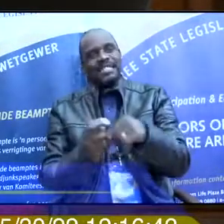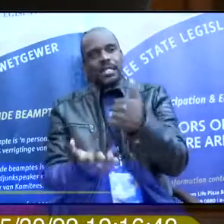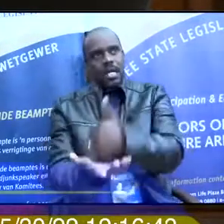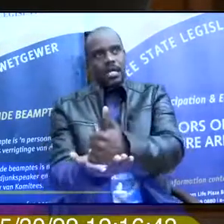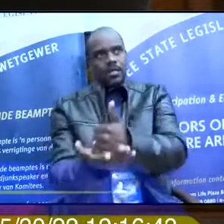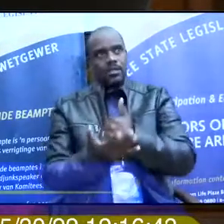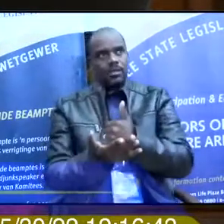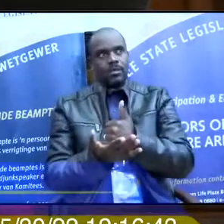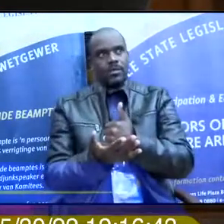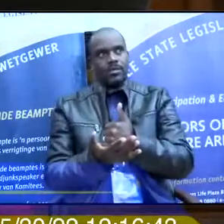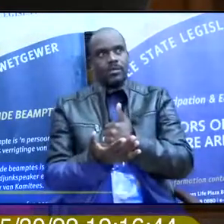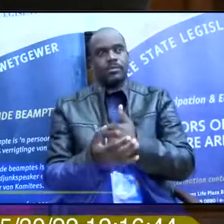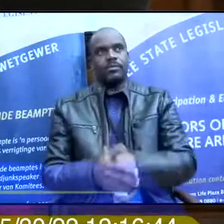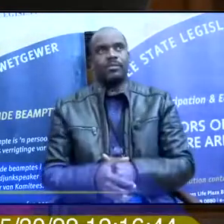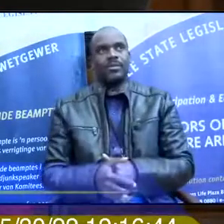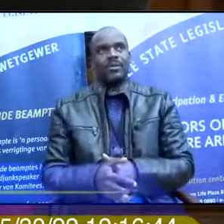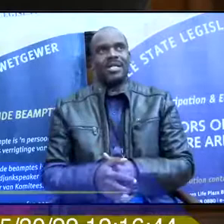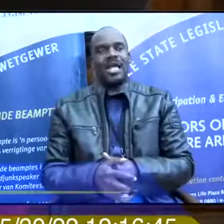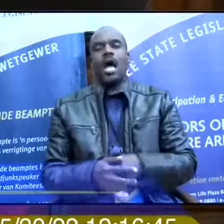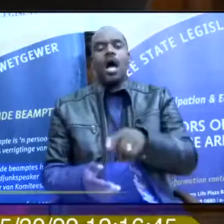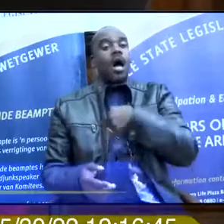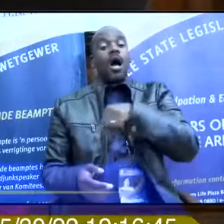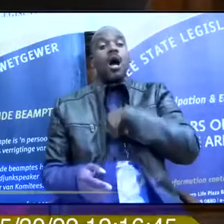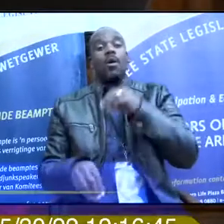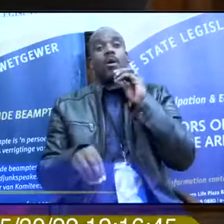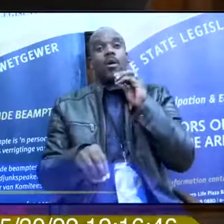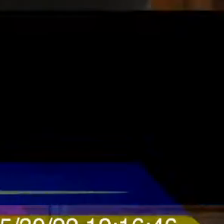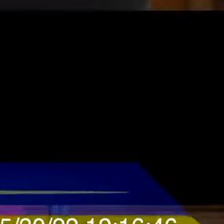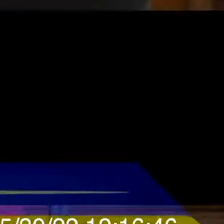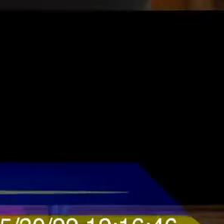as our province